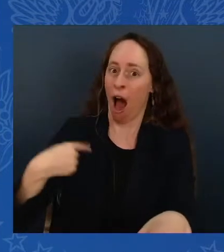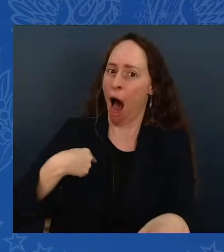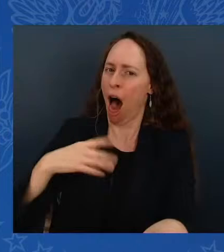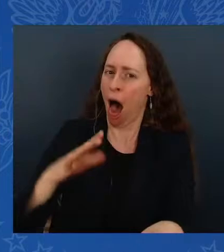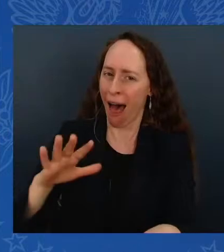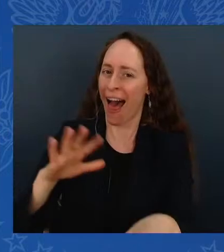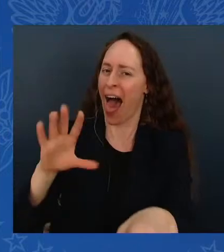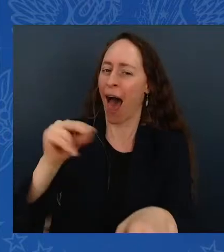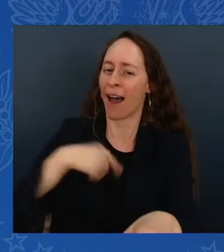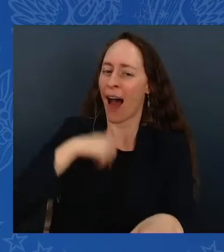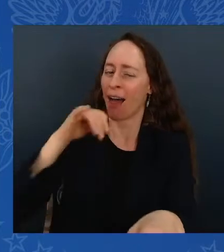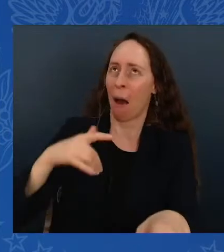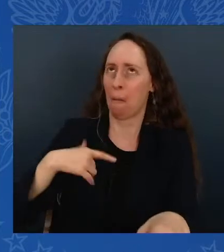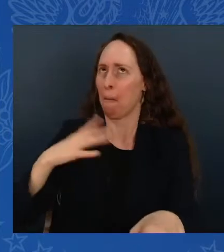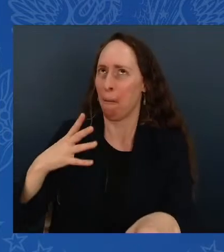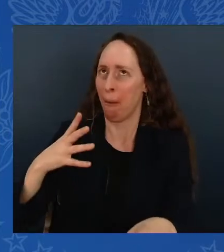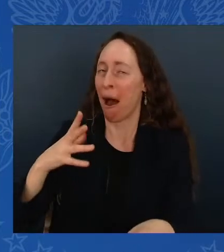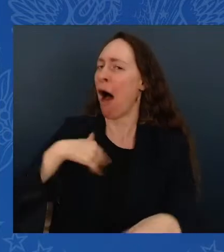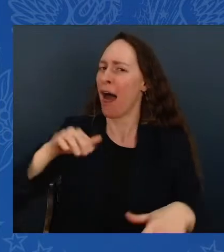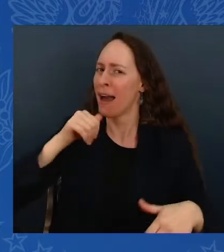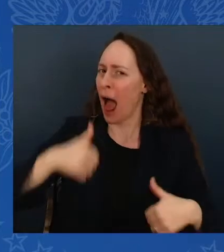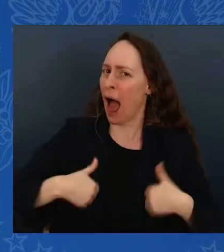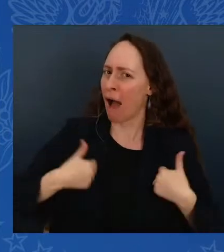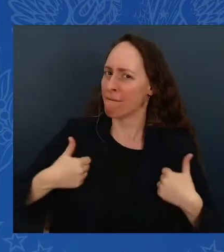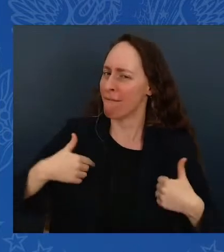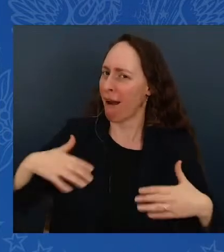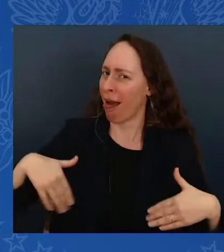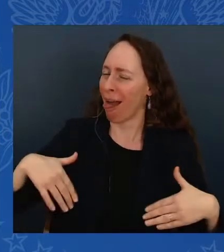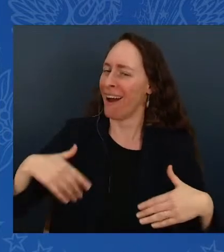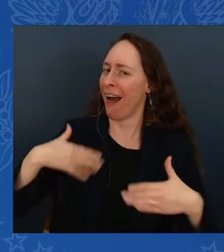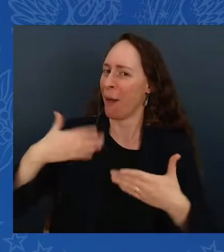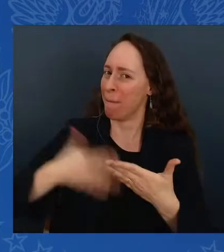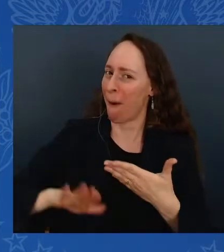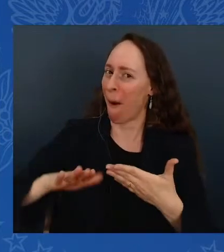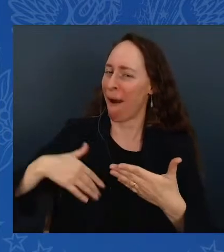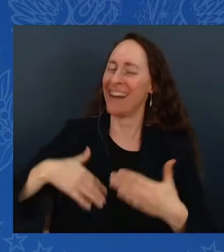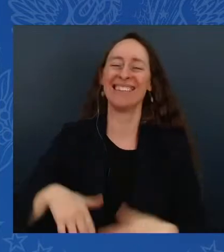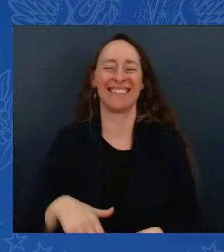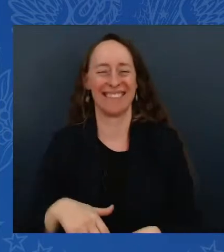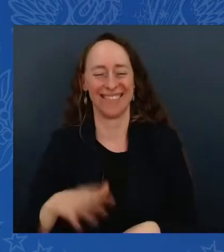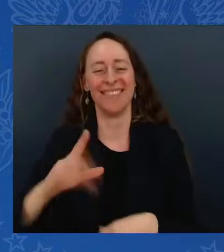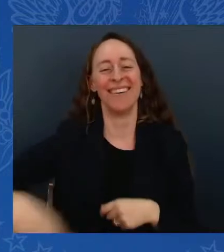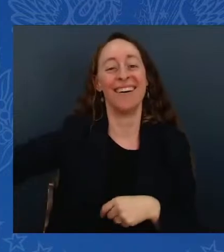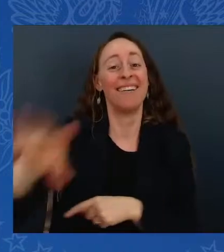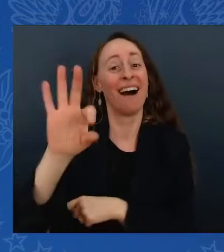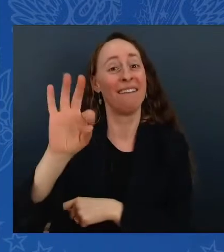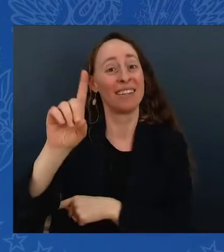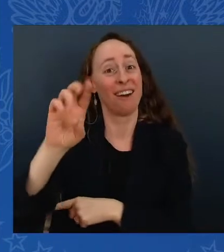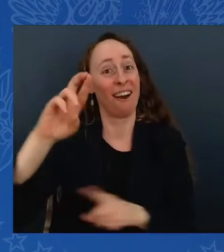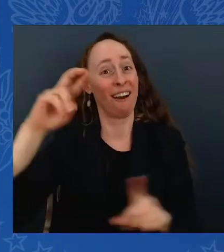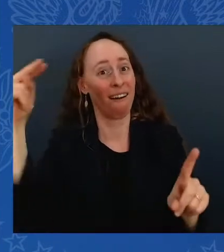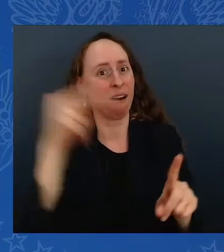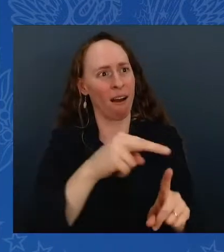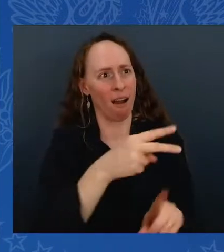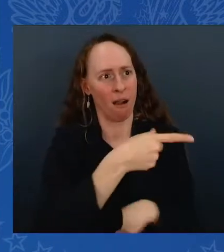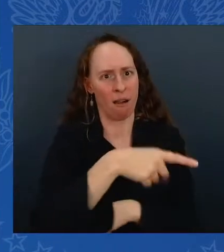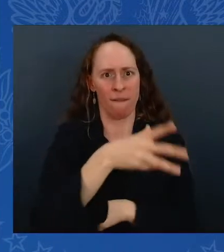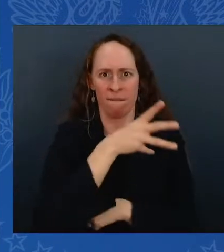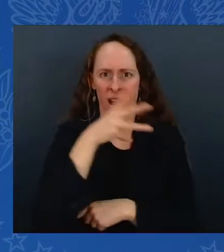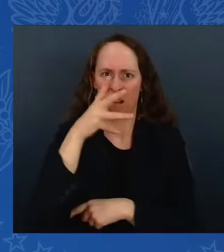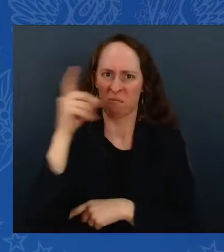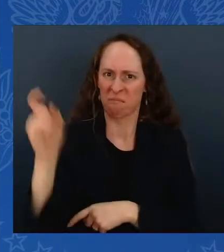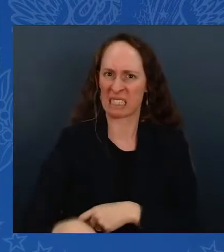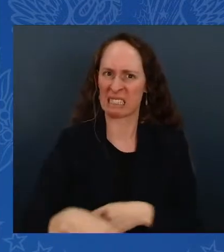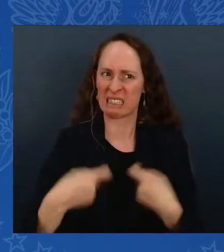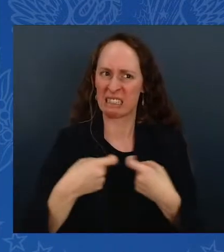But he decided that rural America had to have access to electricity. The internet is as critical as